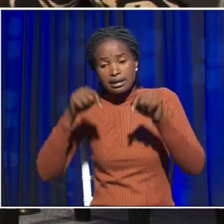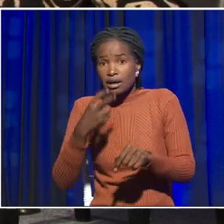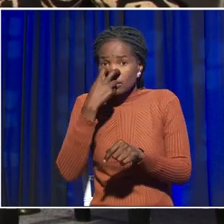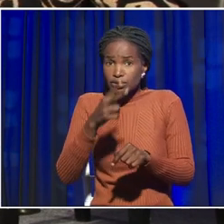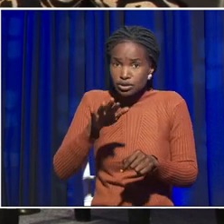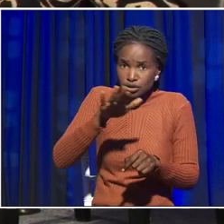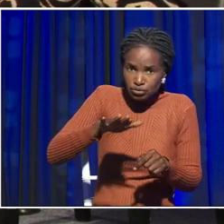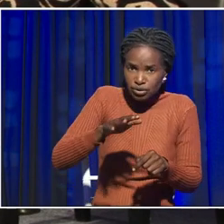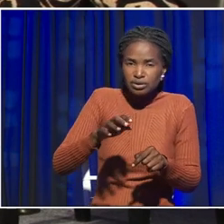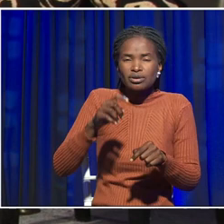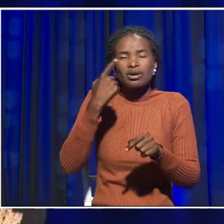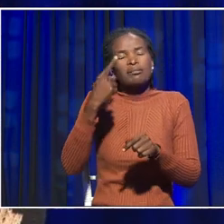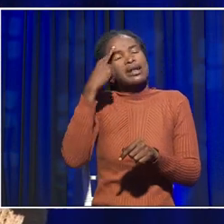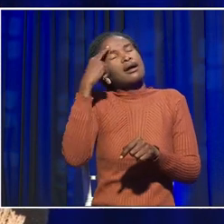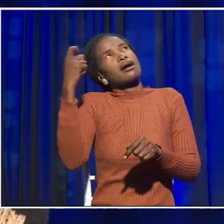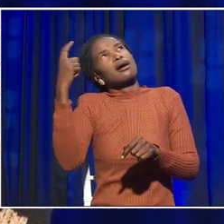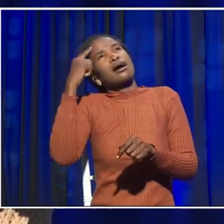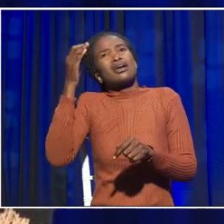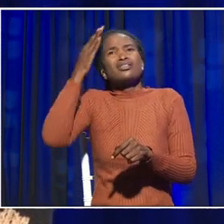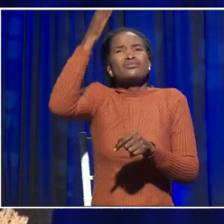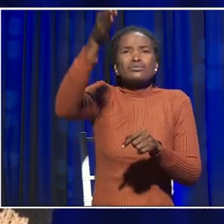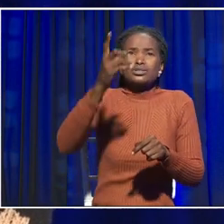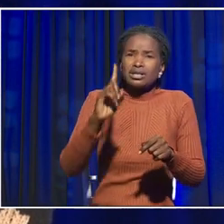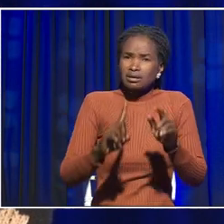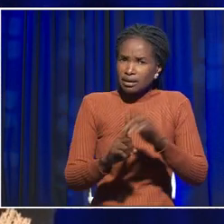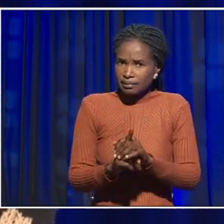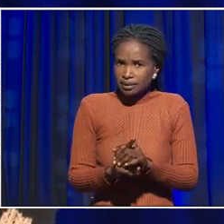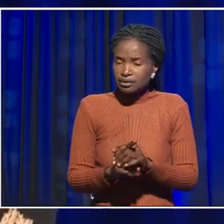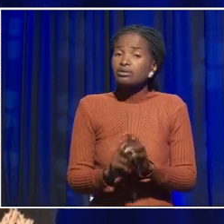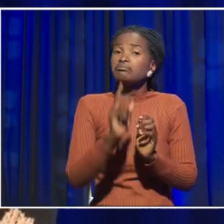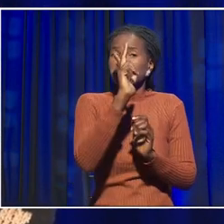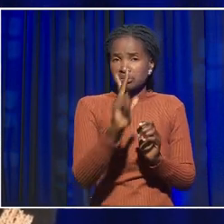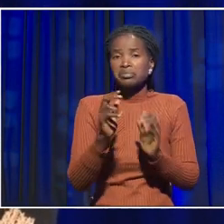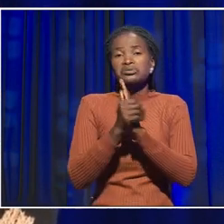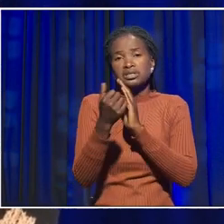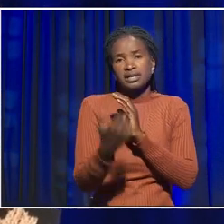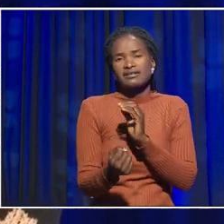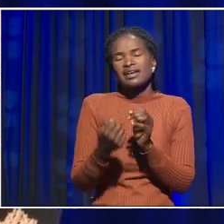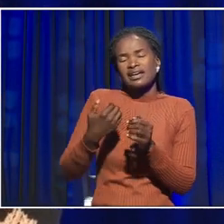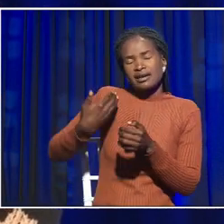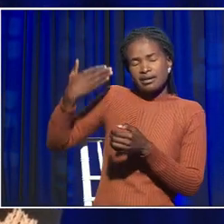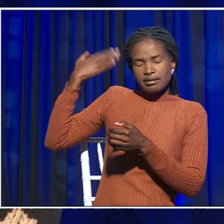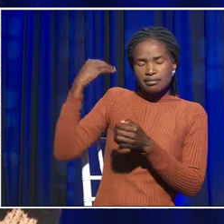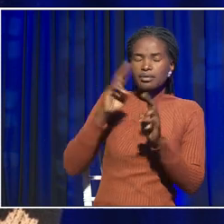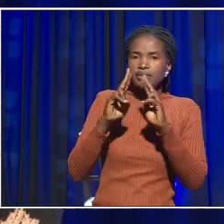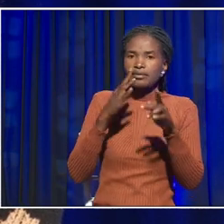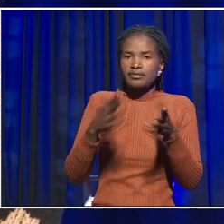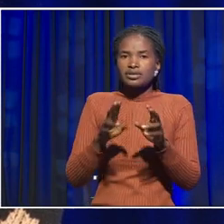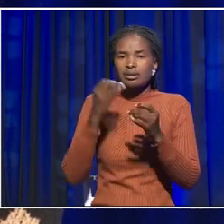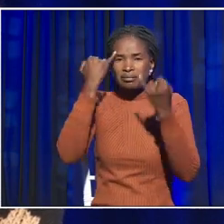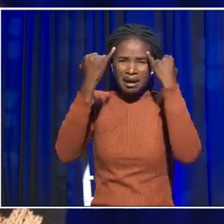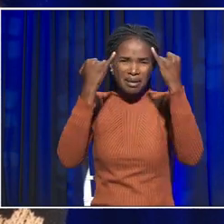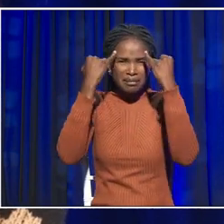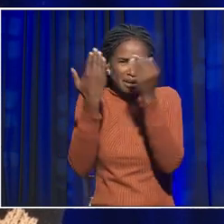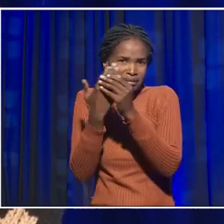is actually available now. And that's something that only a human being can do. And I remember we had a few conversations about creativity in the backstage just the